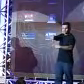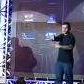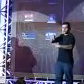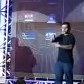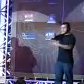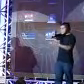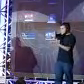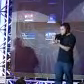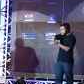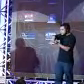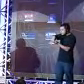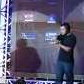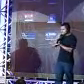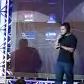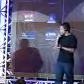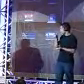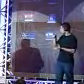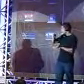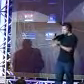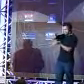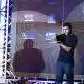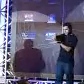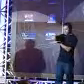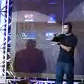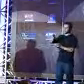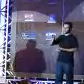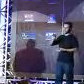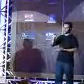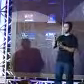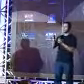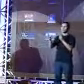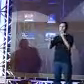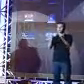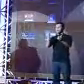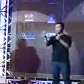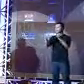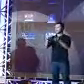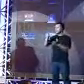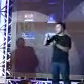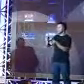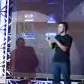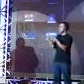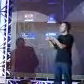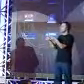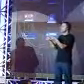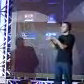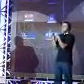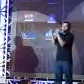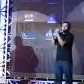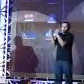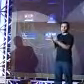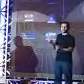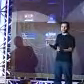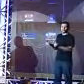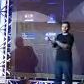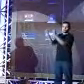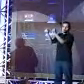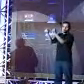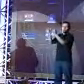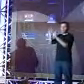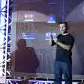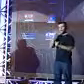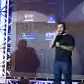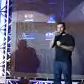So you think of the Murdoch Empire, and it provides television entertainment, exposure to